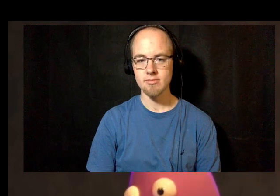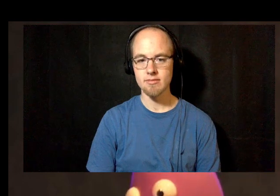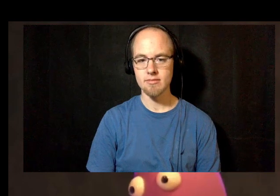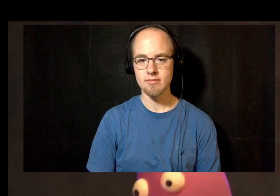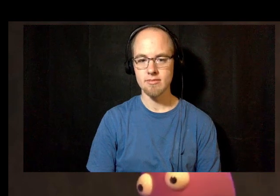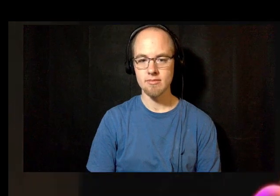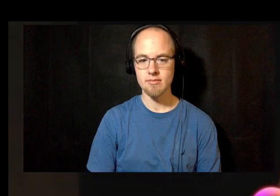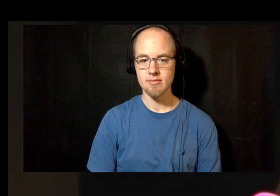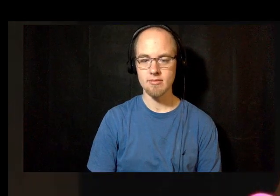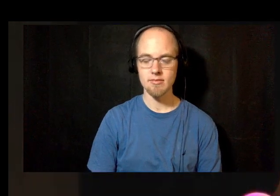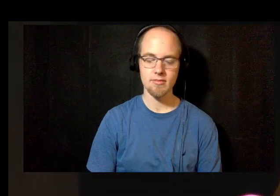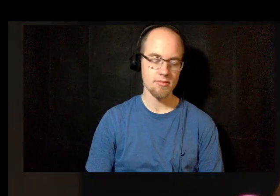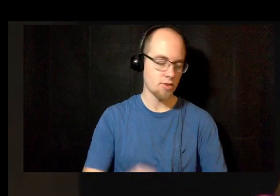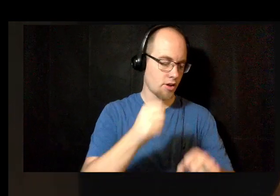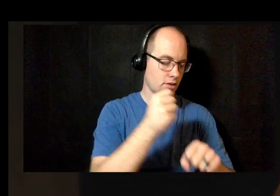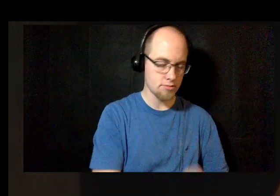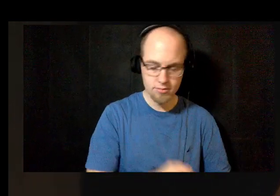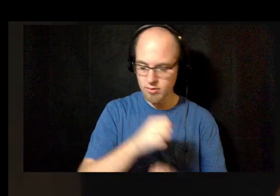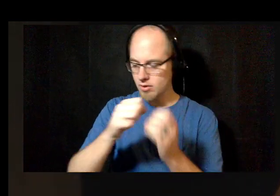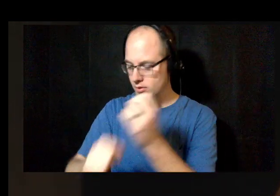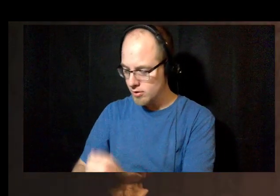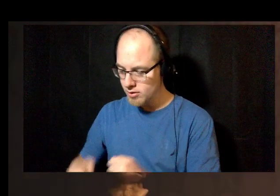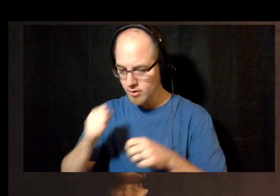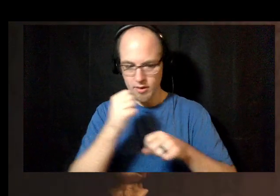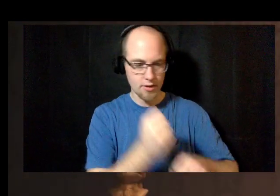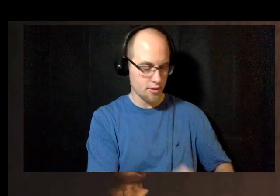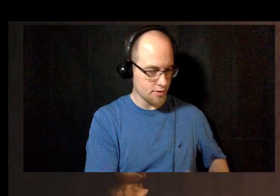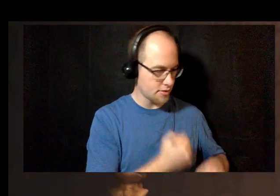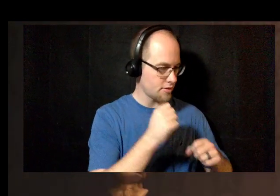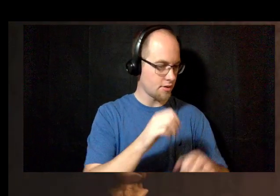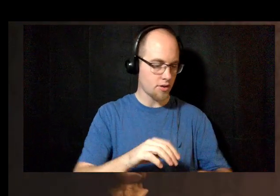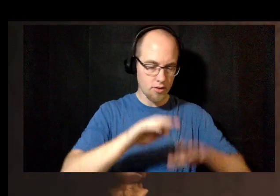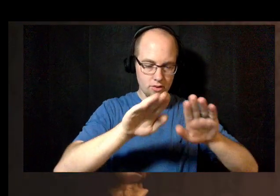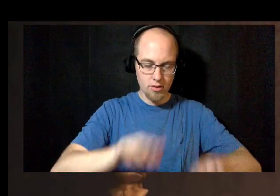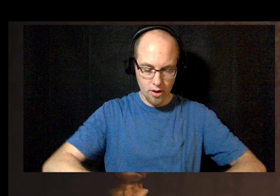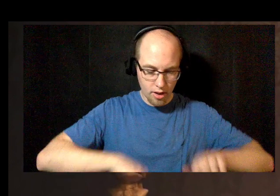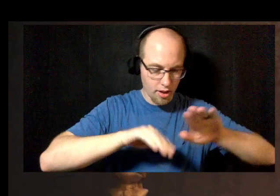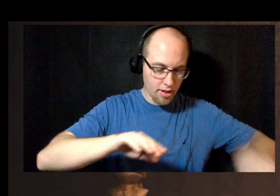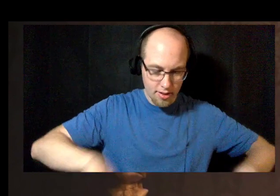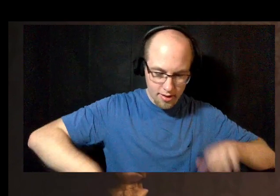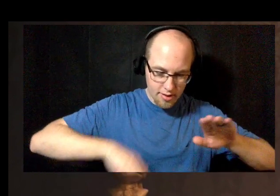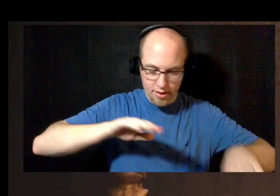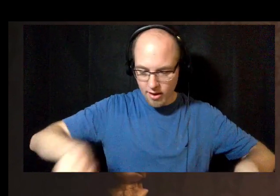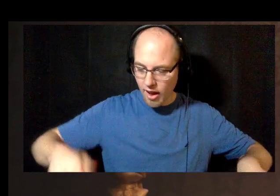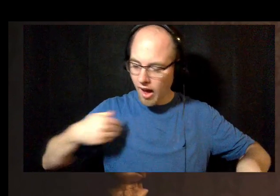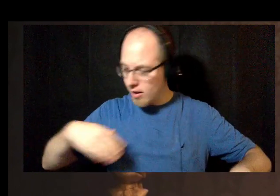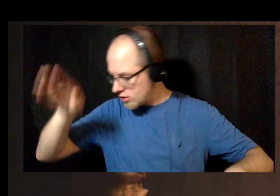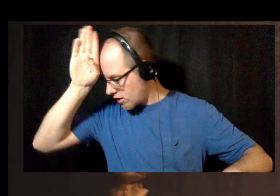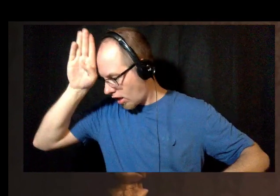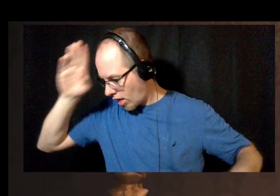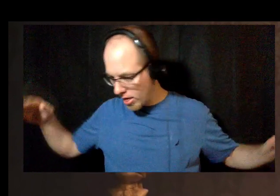Paddle out next to a seal colony and wiggle your ass around like a slutty little hors d'oeuvre.